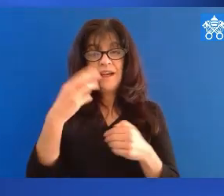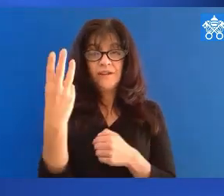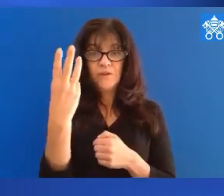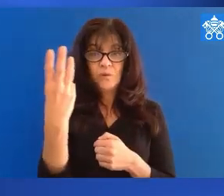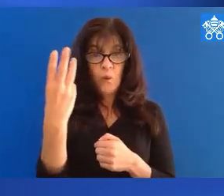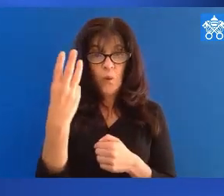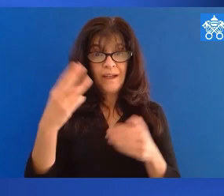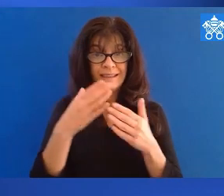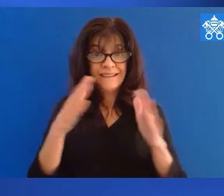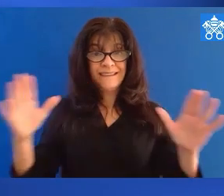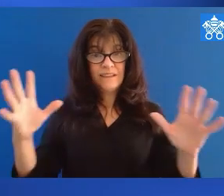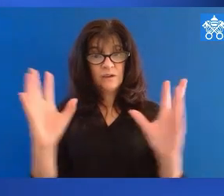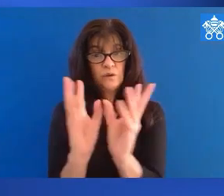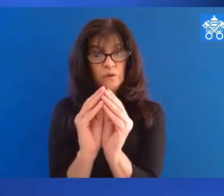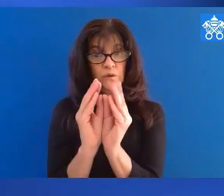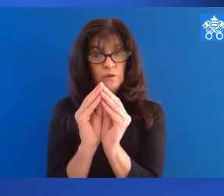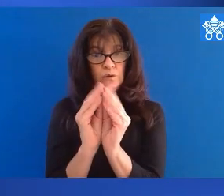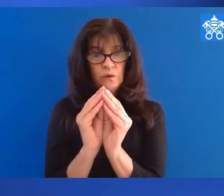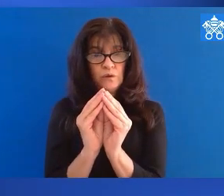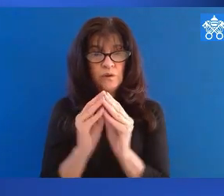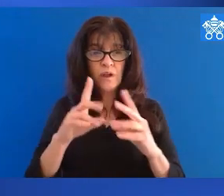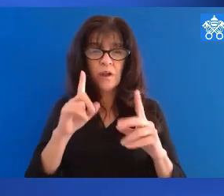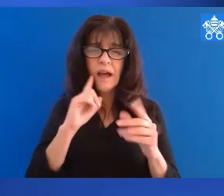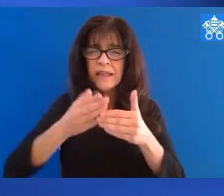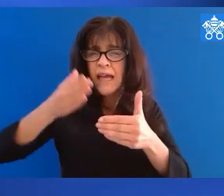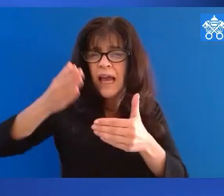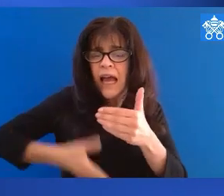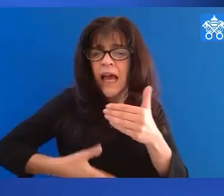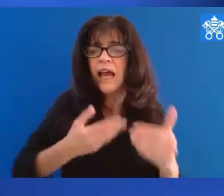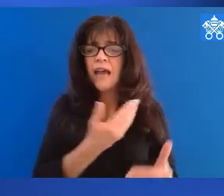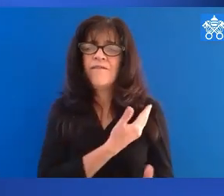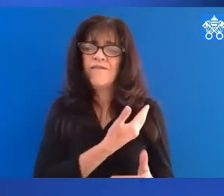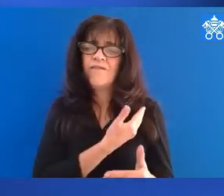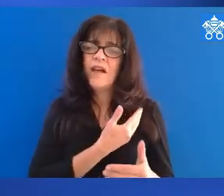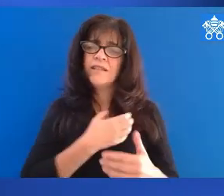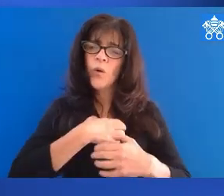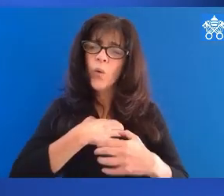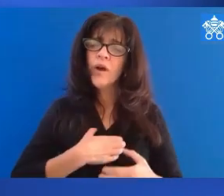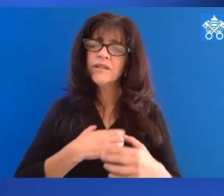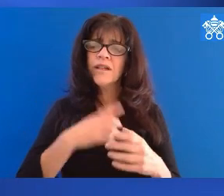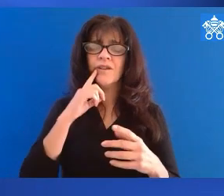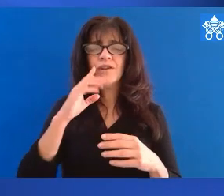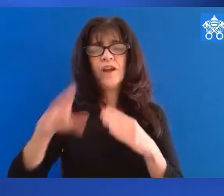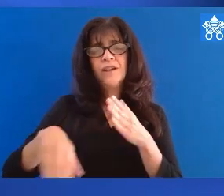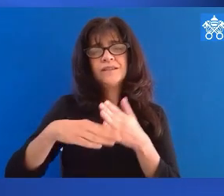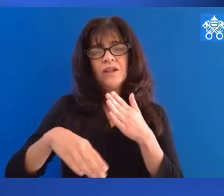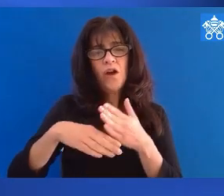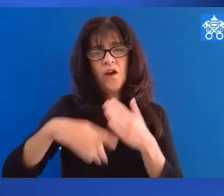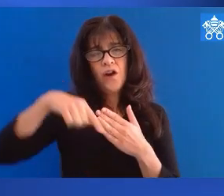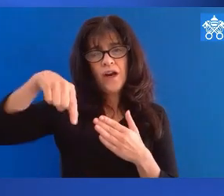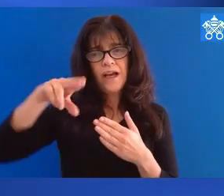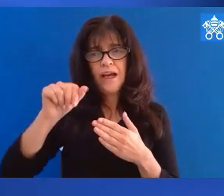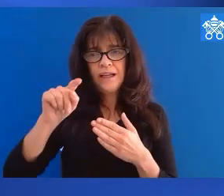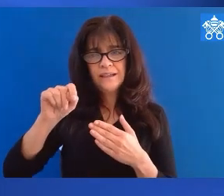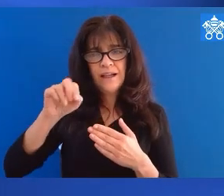this Wednesday general audience, interesting also towards the end, the Holy Father wishing that the World Cup taking